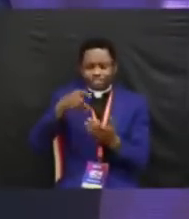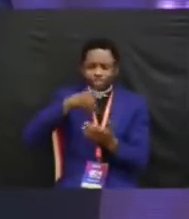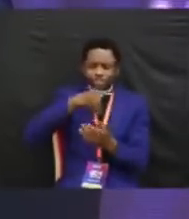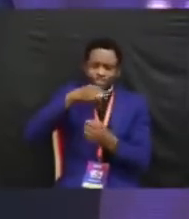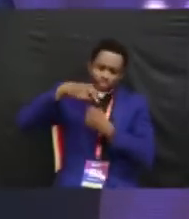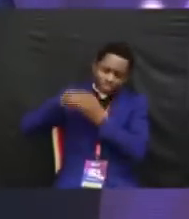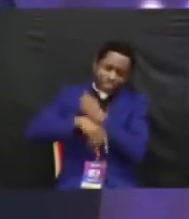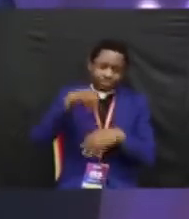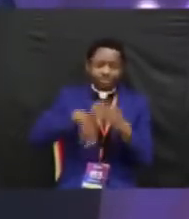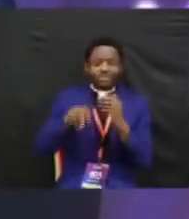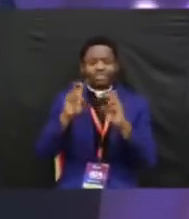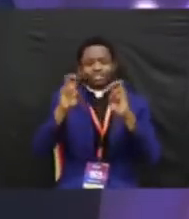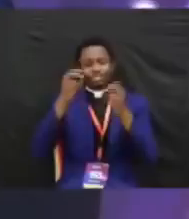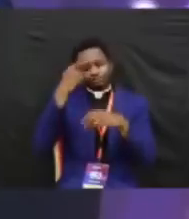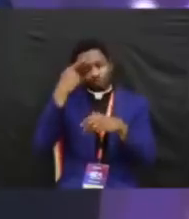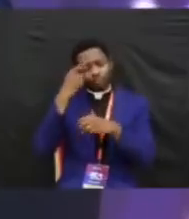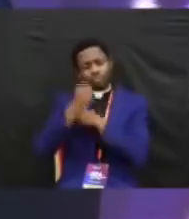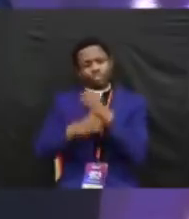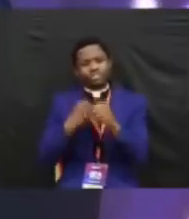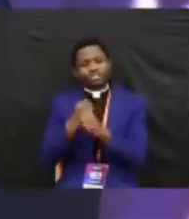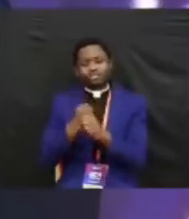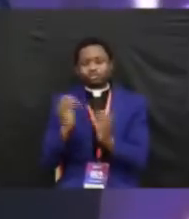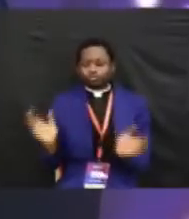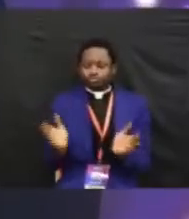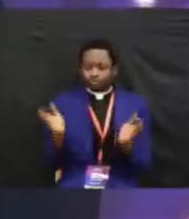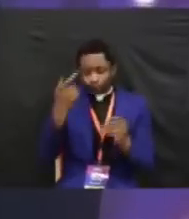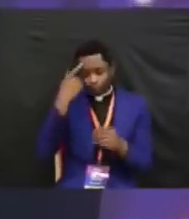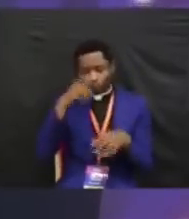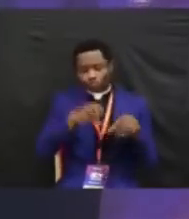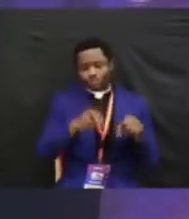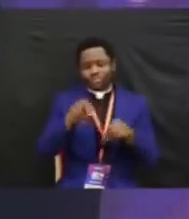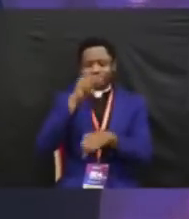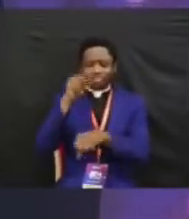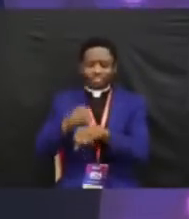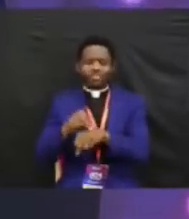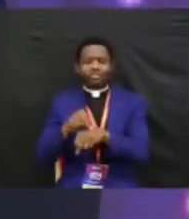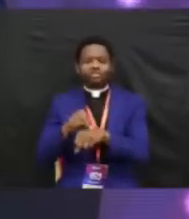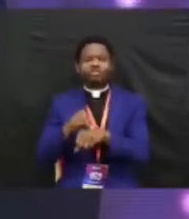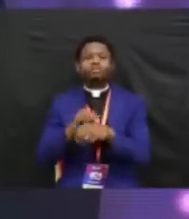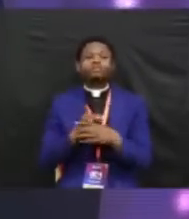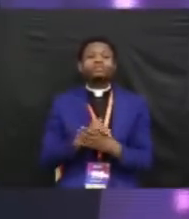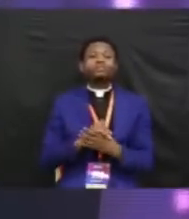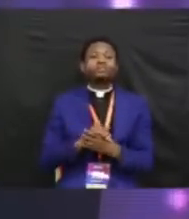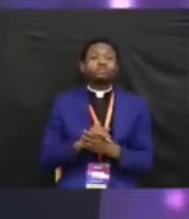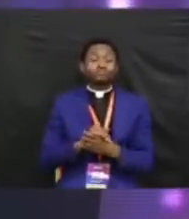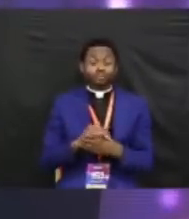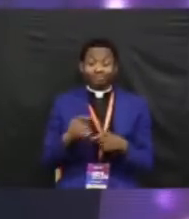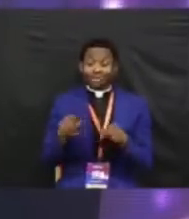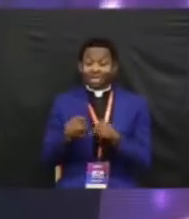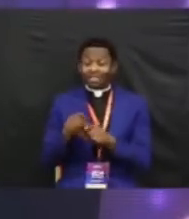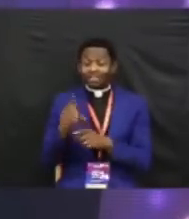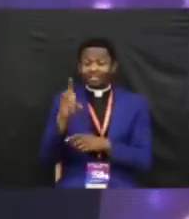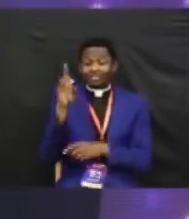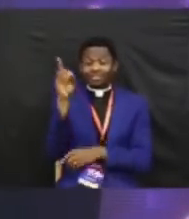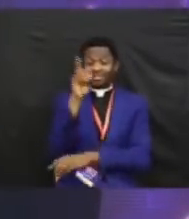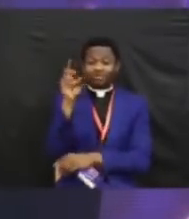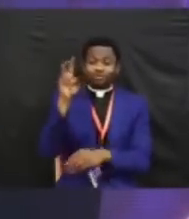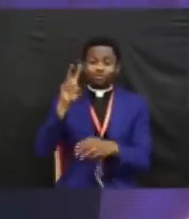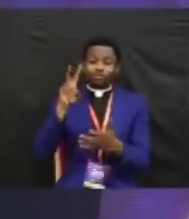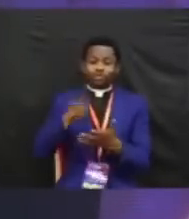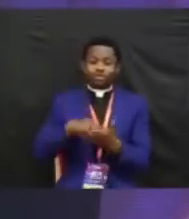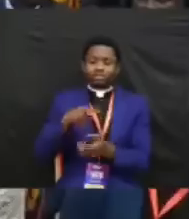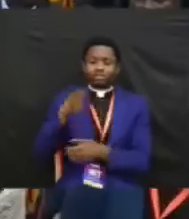as equip them for the possessing the nation's agenda. As of December 2022,